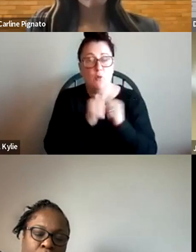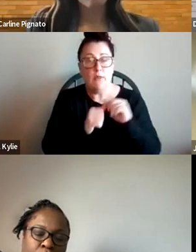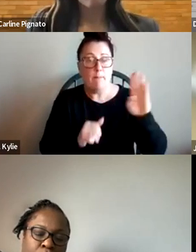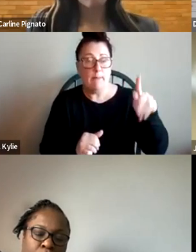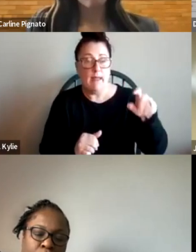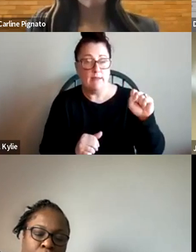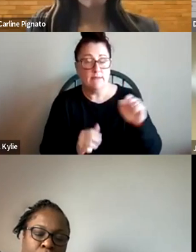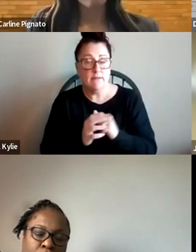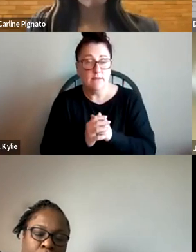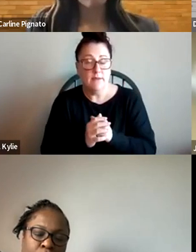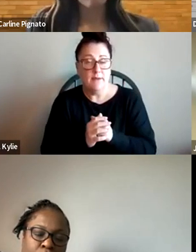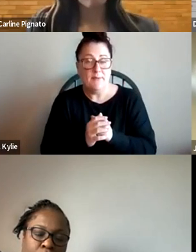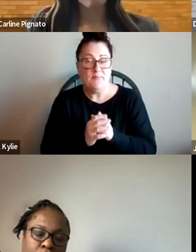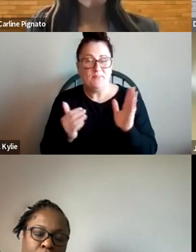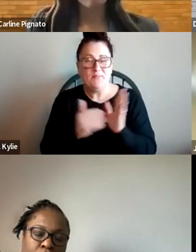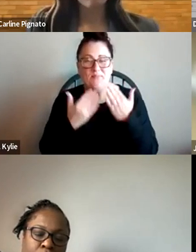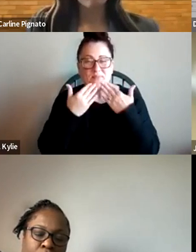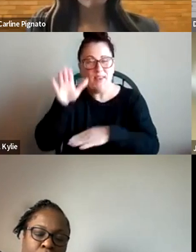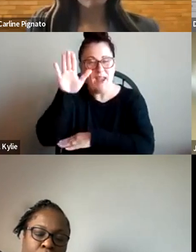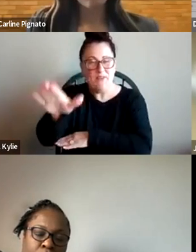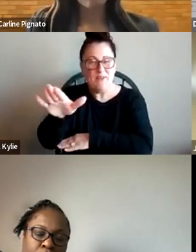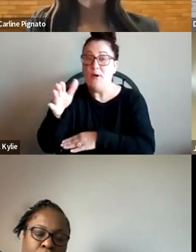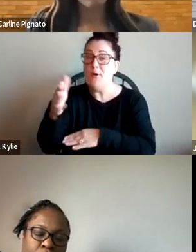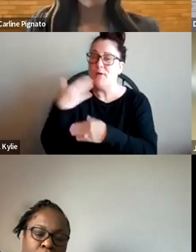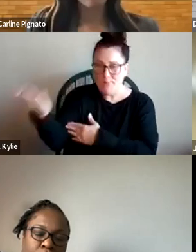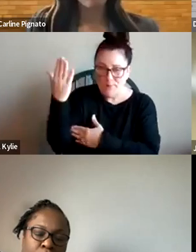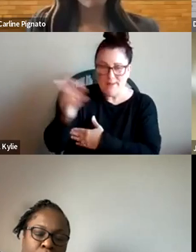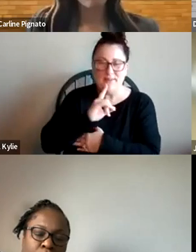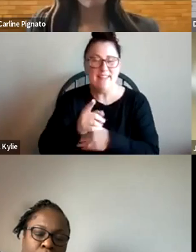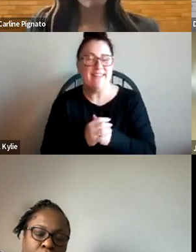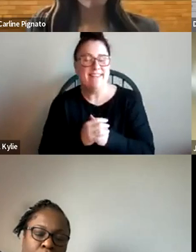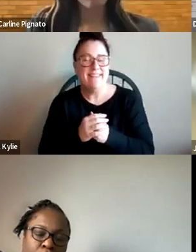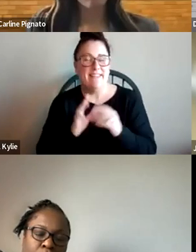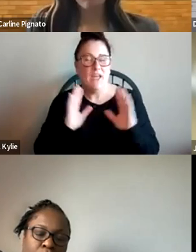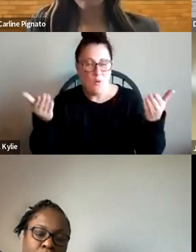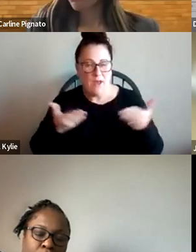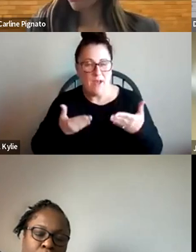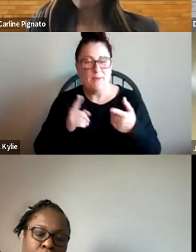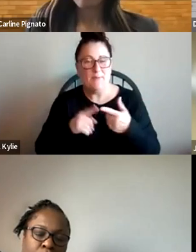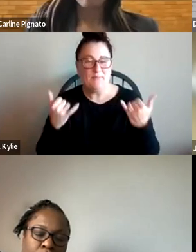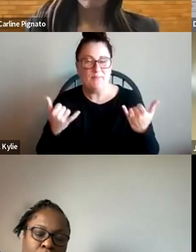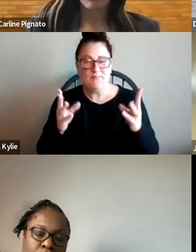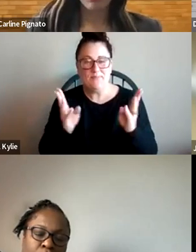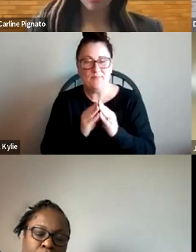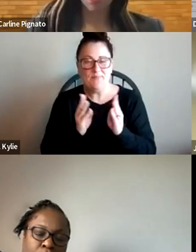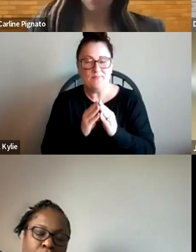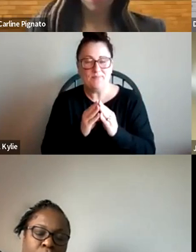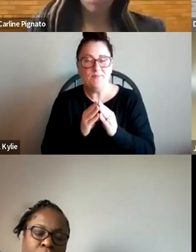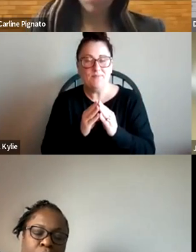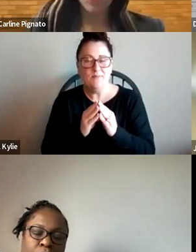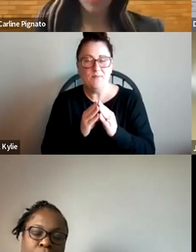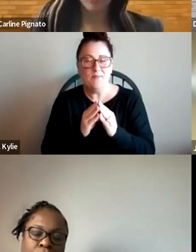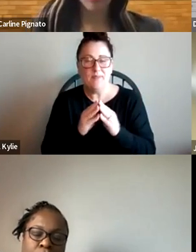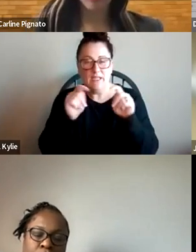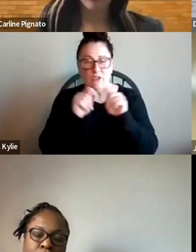BPS. Once again, good afternoon or good morning, I should say, and welcome. Today's meeting, including a